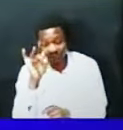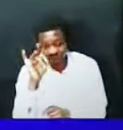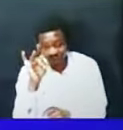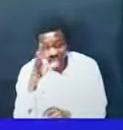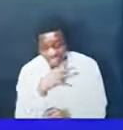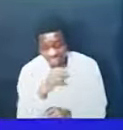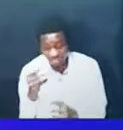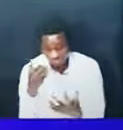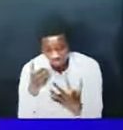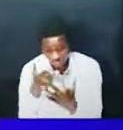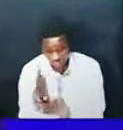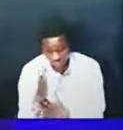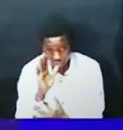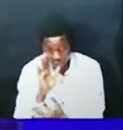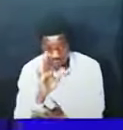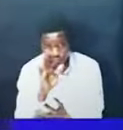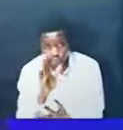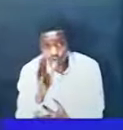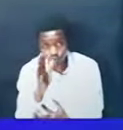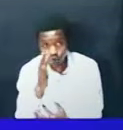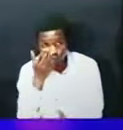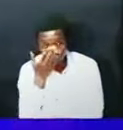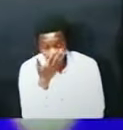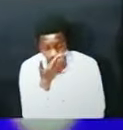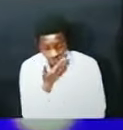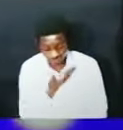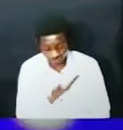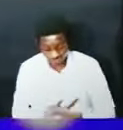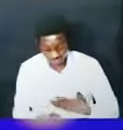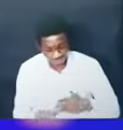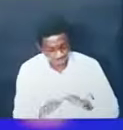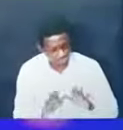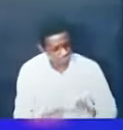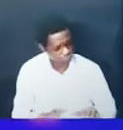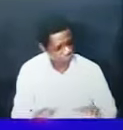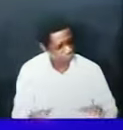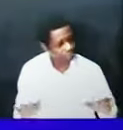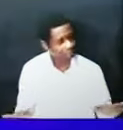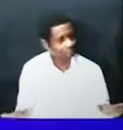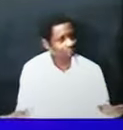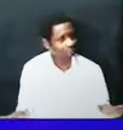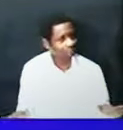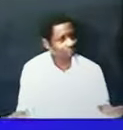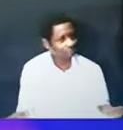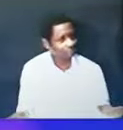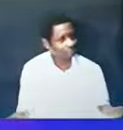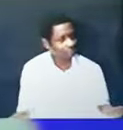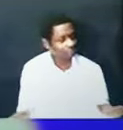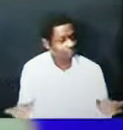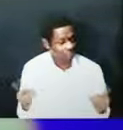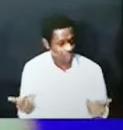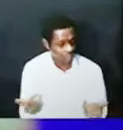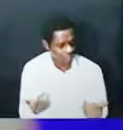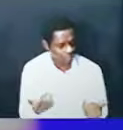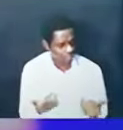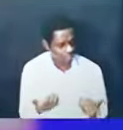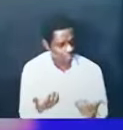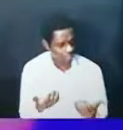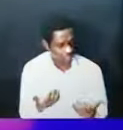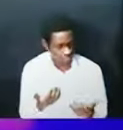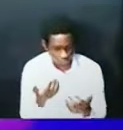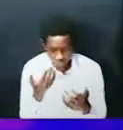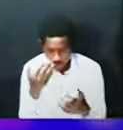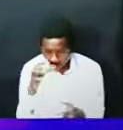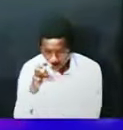And through your, now see the offspring here is offspring, singular.